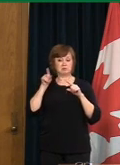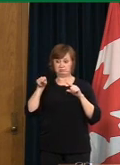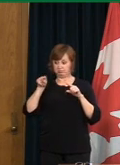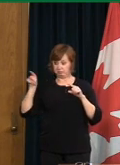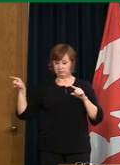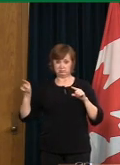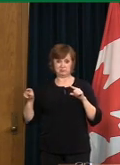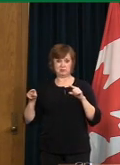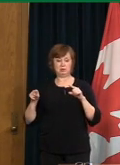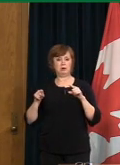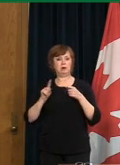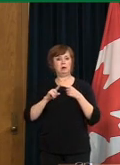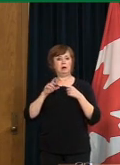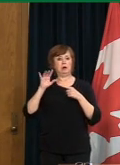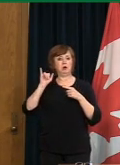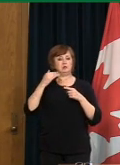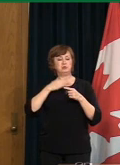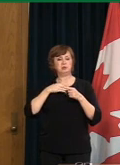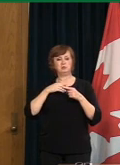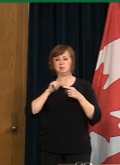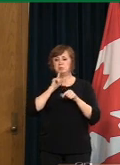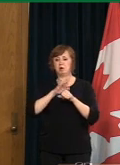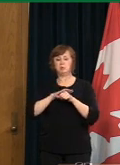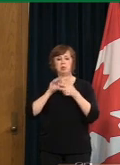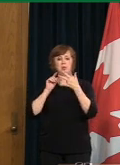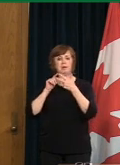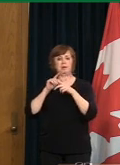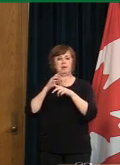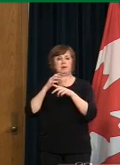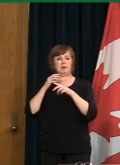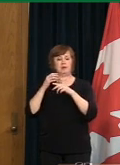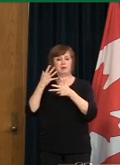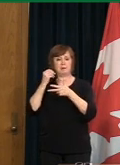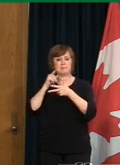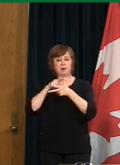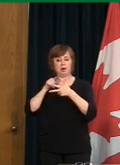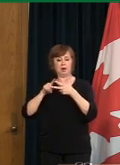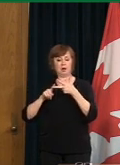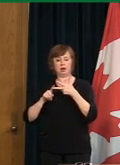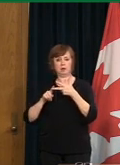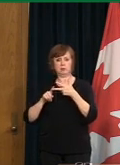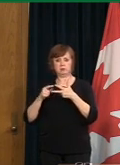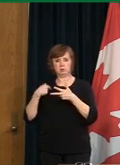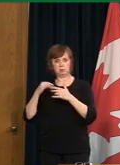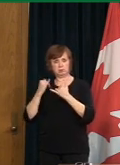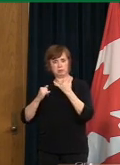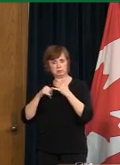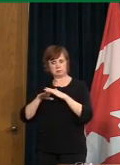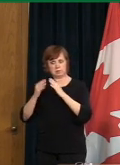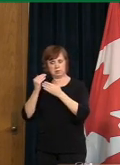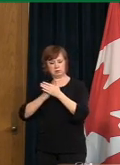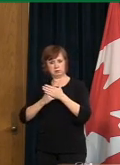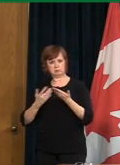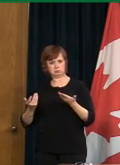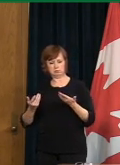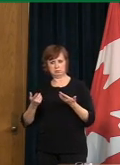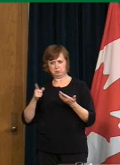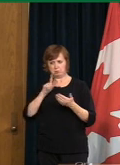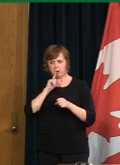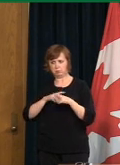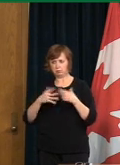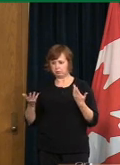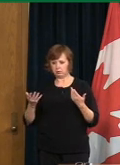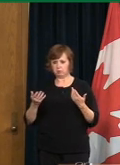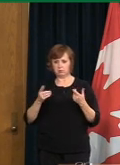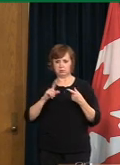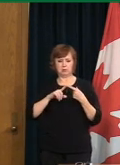way that he had first indicated to Canadians publicly, but also to through the Ministers of Health and through